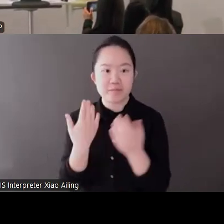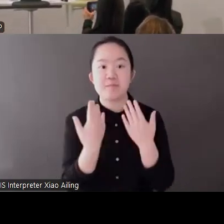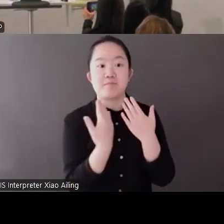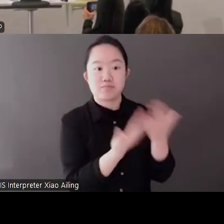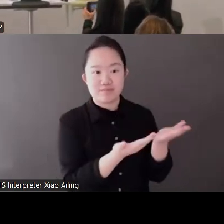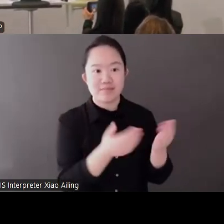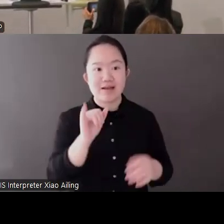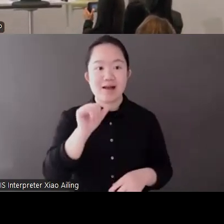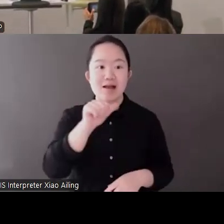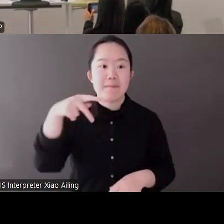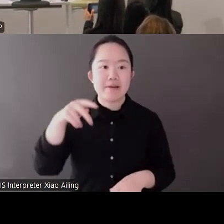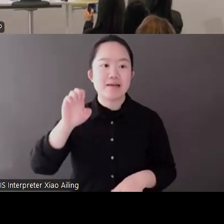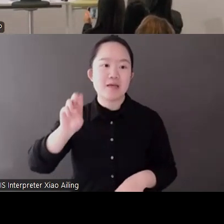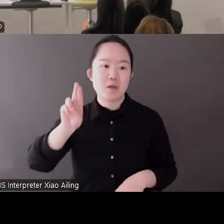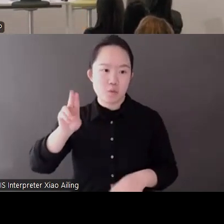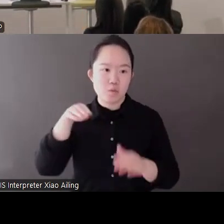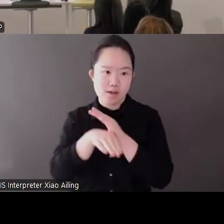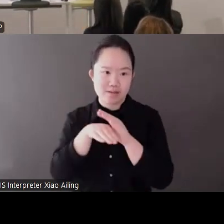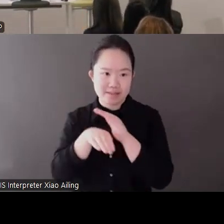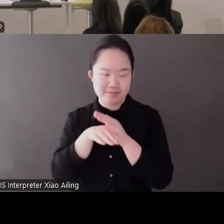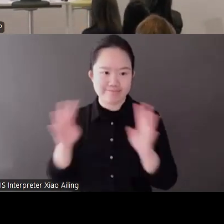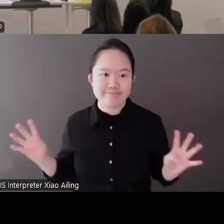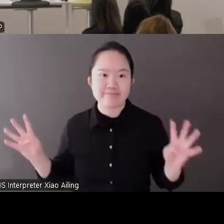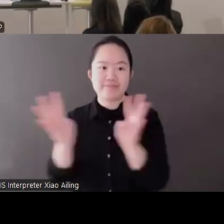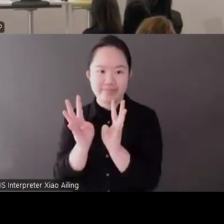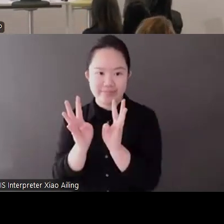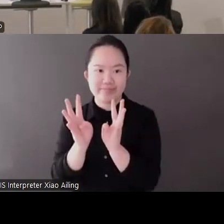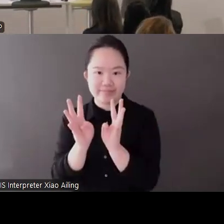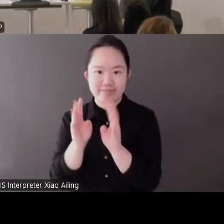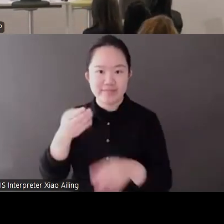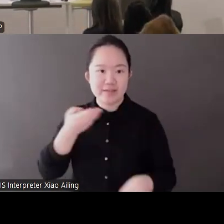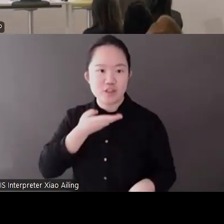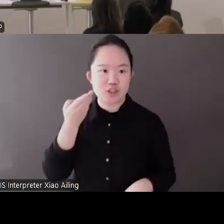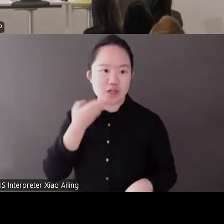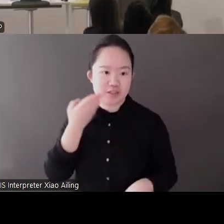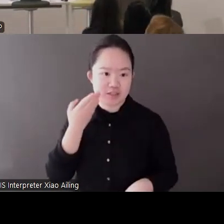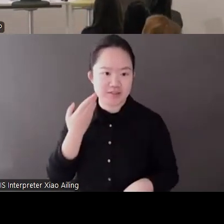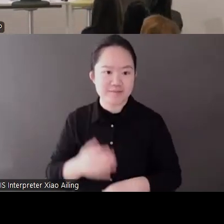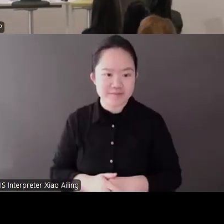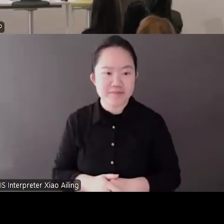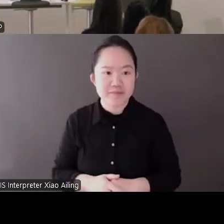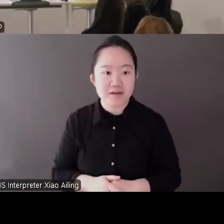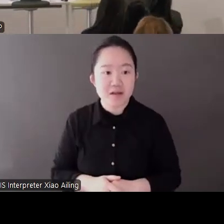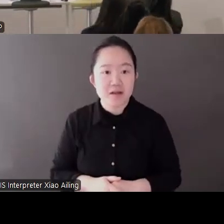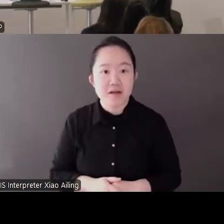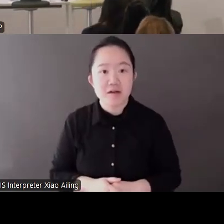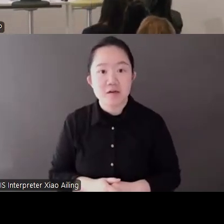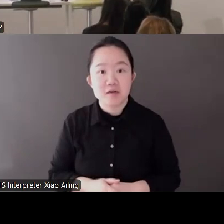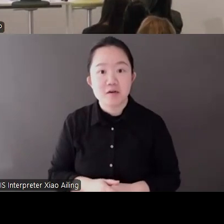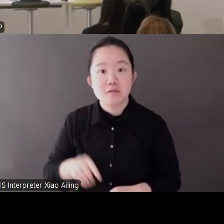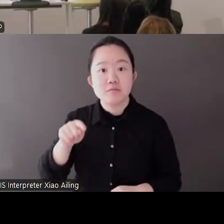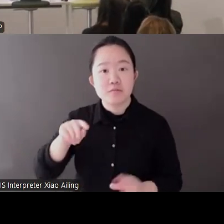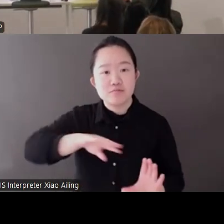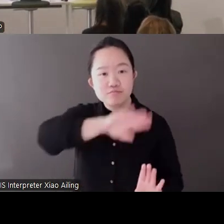time. And we're really excited to kind of go east. It's the first time. The spring events usually kind of tour, so we have been in many